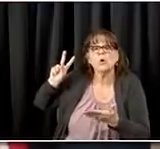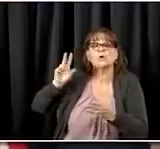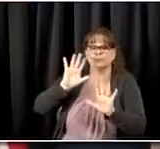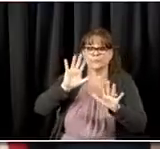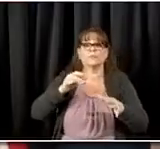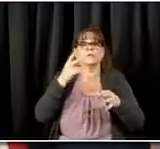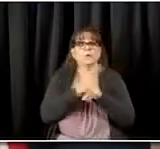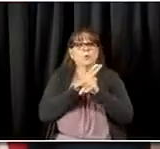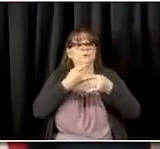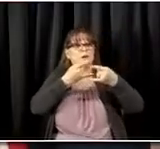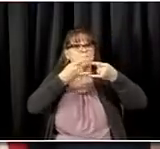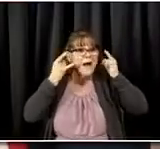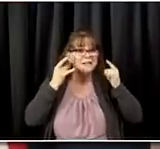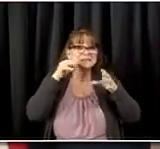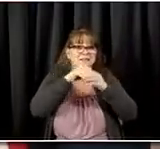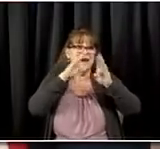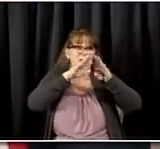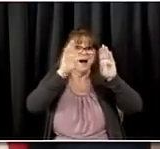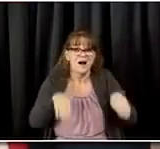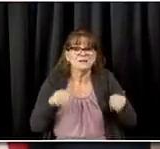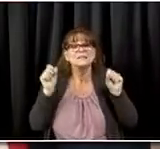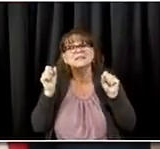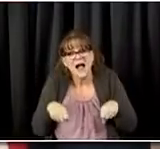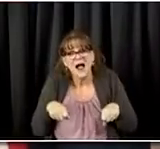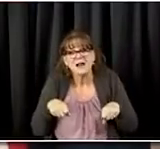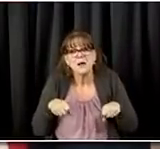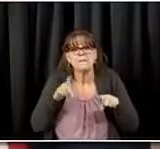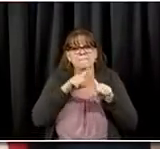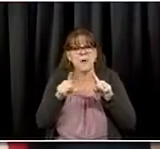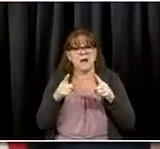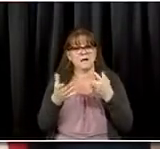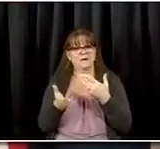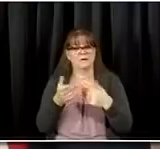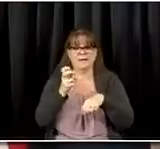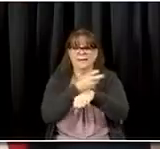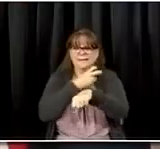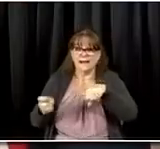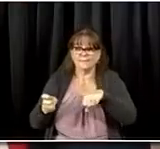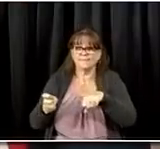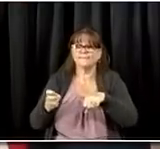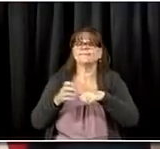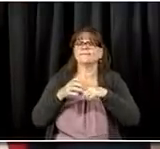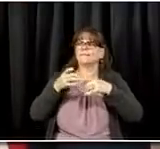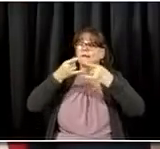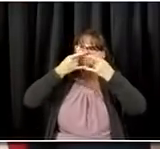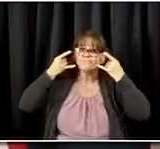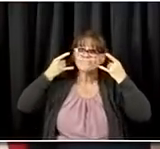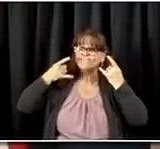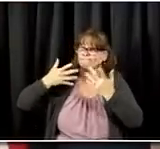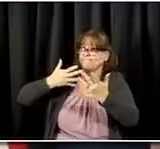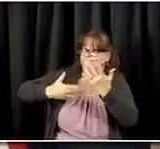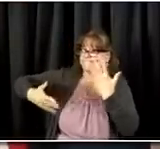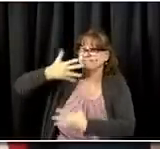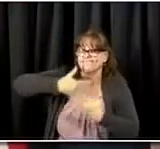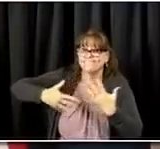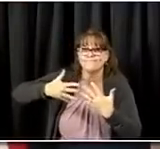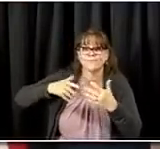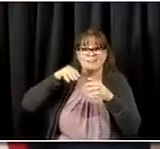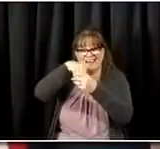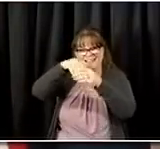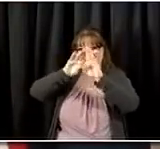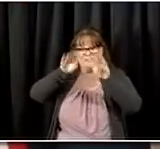risk. Those are hard to do in the family setting, but sometimes they can be done. Maybe for the social part of Thanksgiving, people wear masks and then they take them off when they